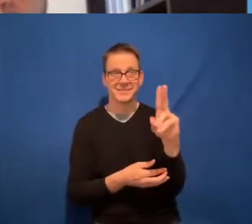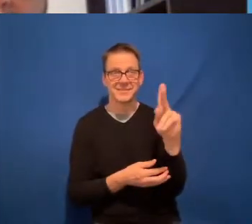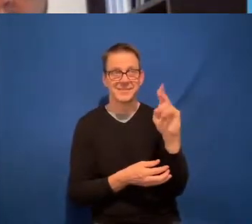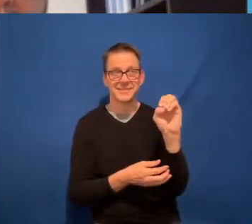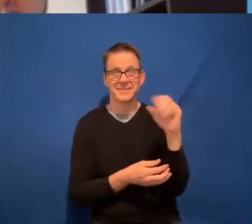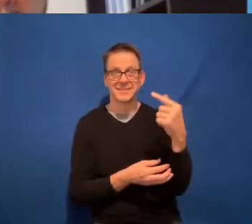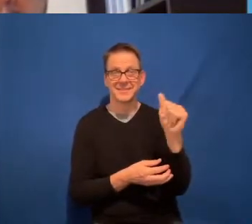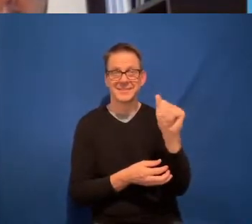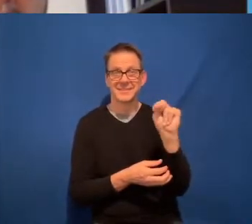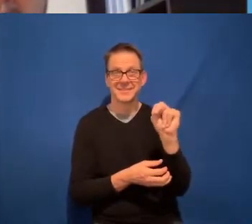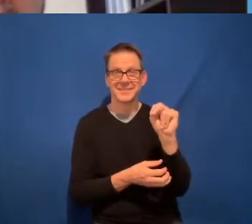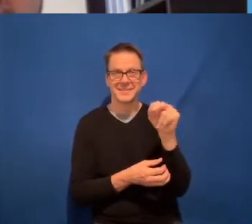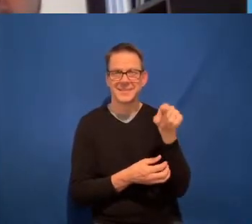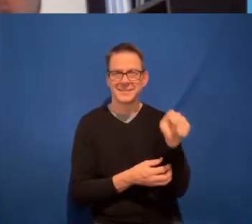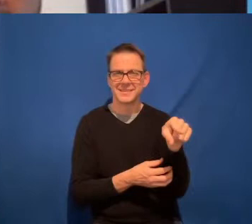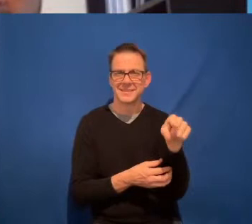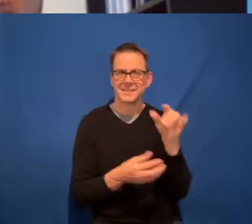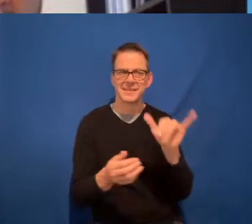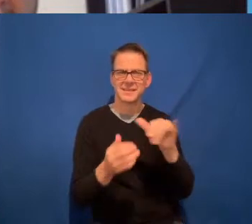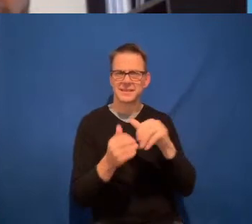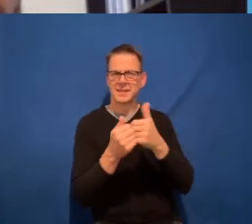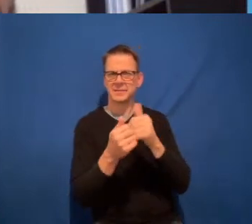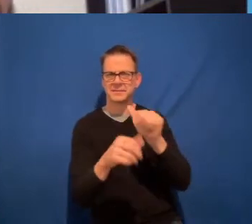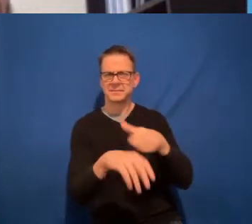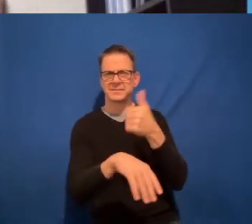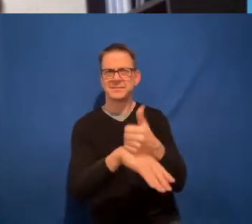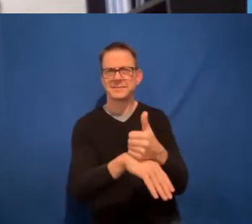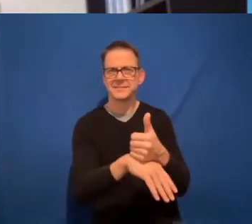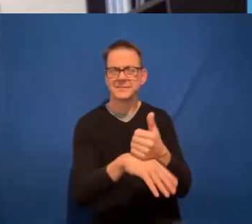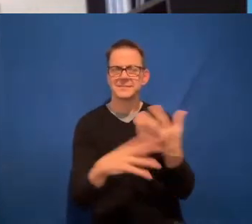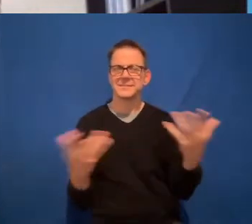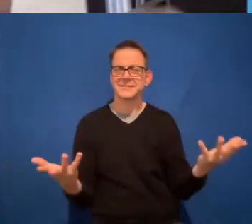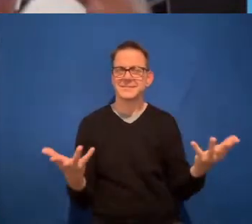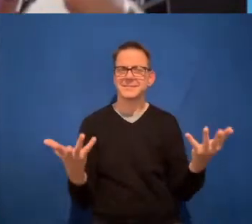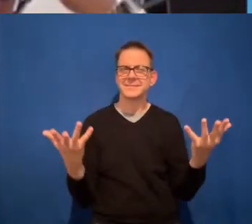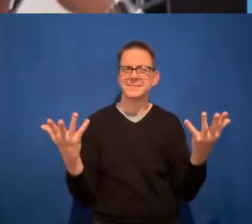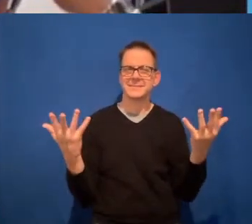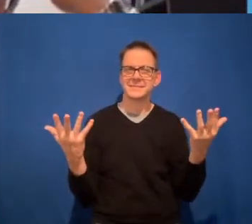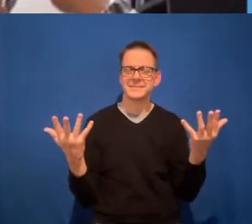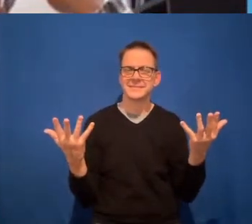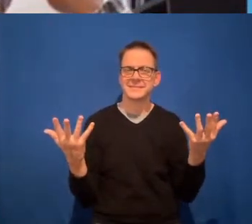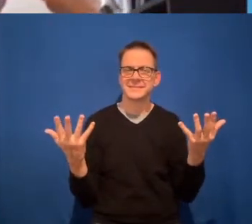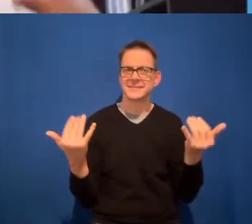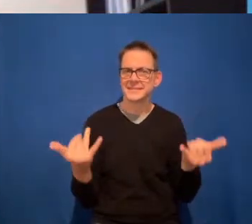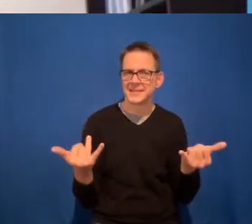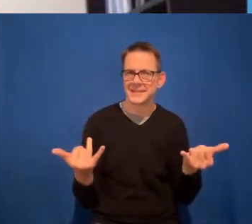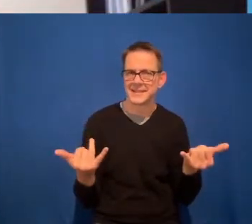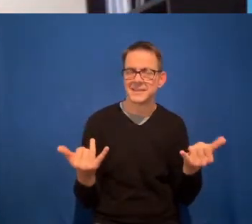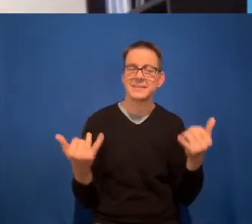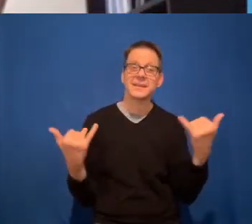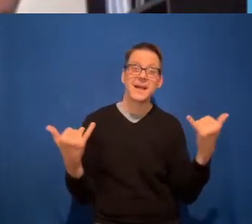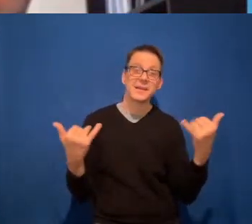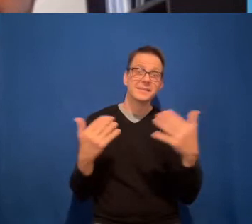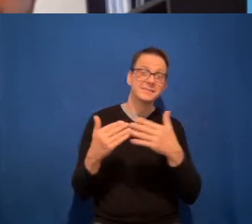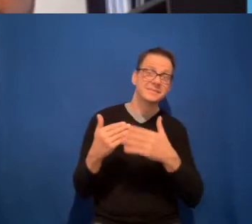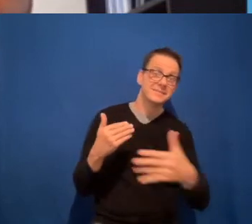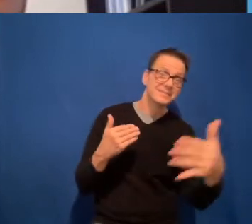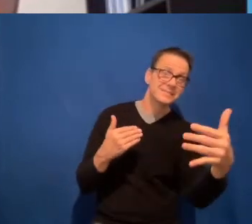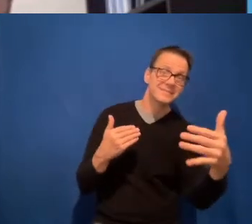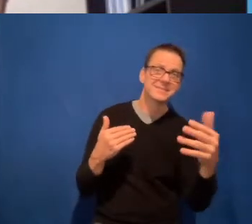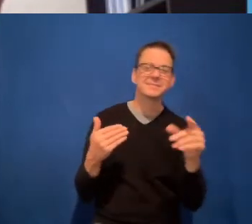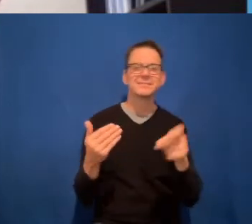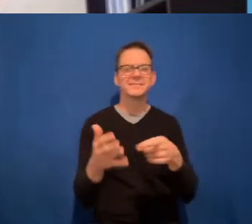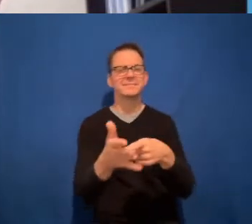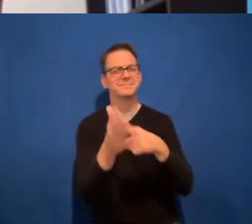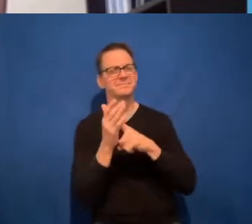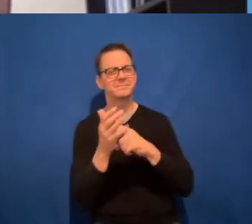some of these things can be implemented now. And in the long term, it's going to take a lot